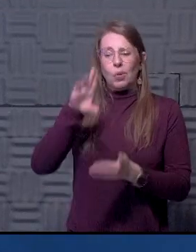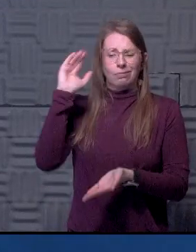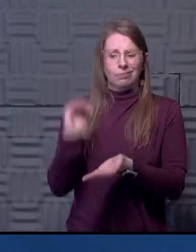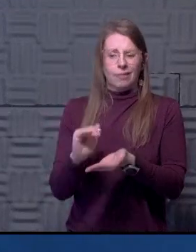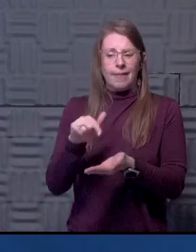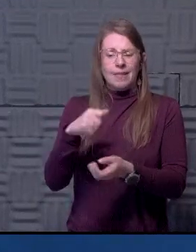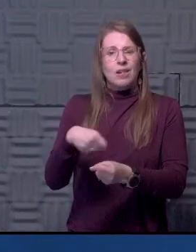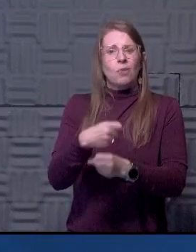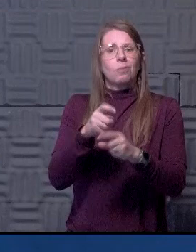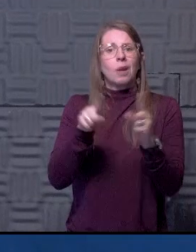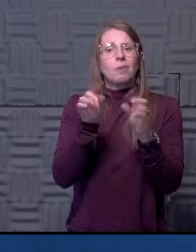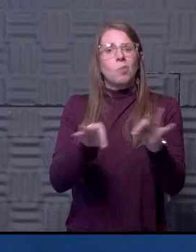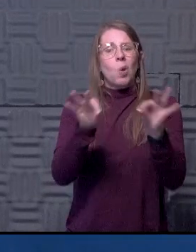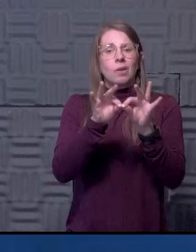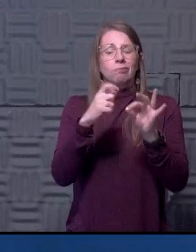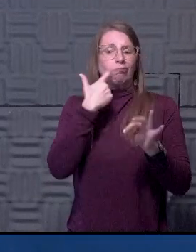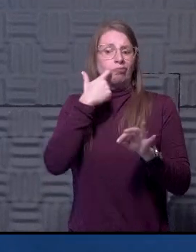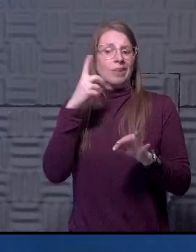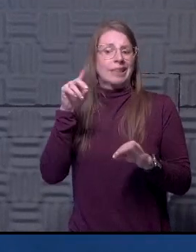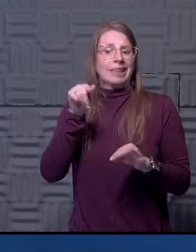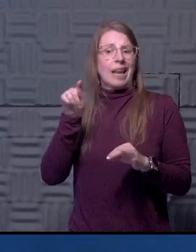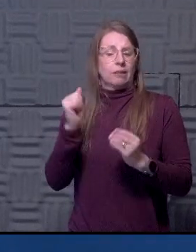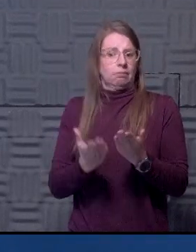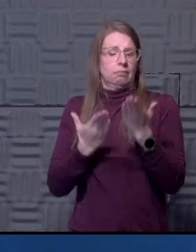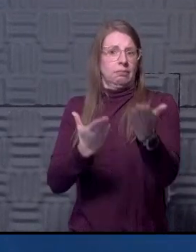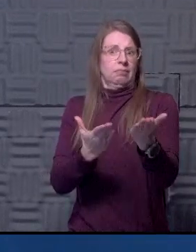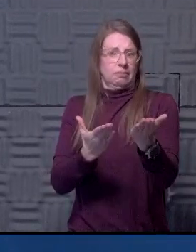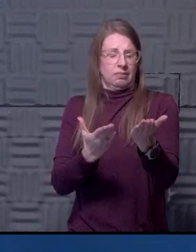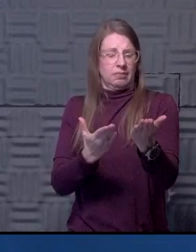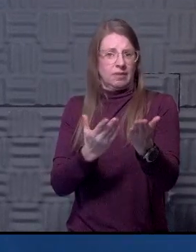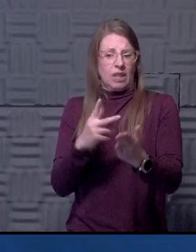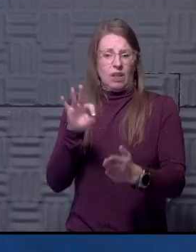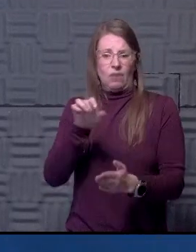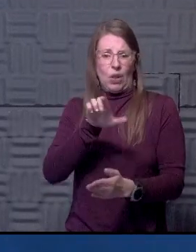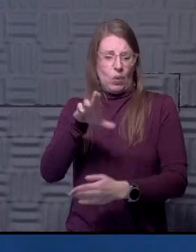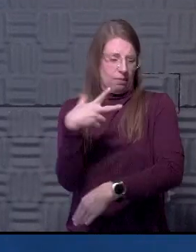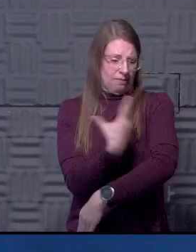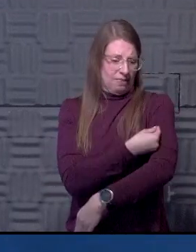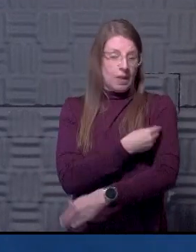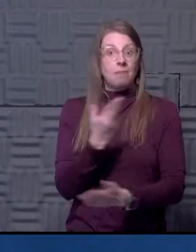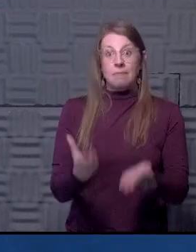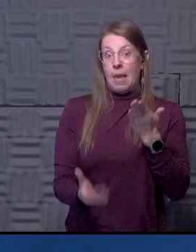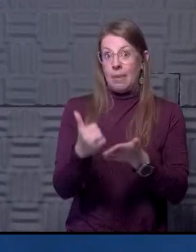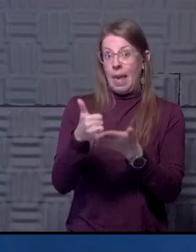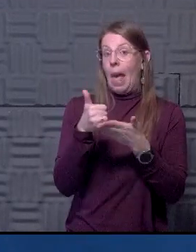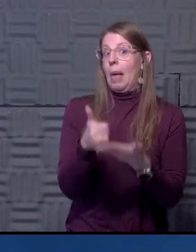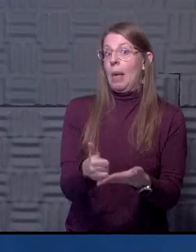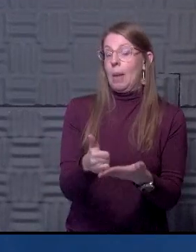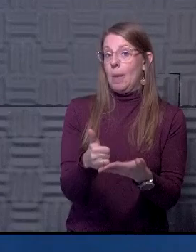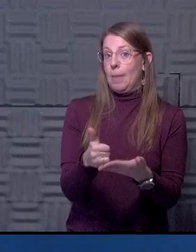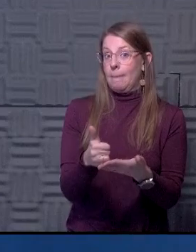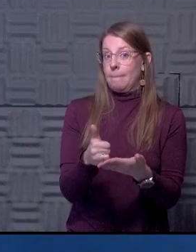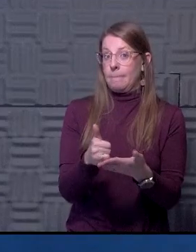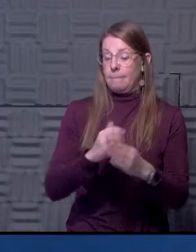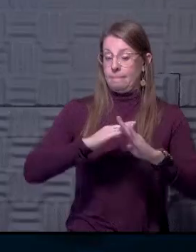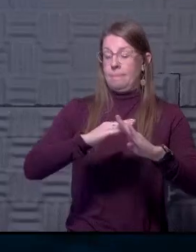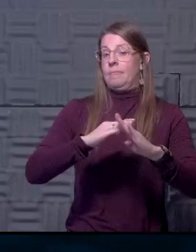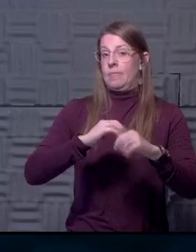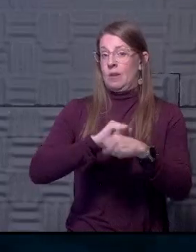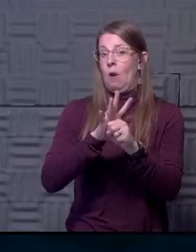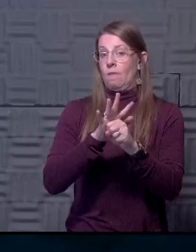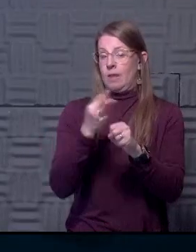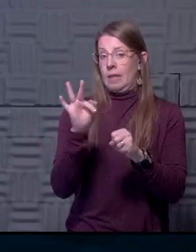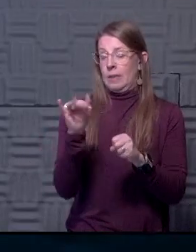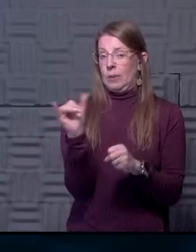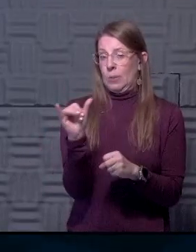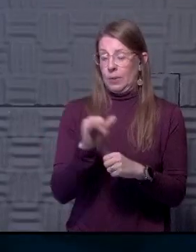is important. There's just some recent data that actually suggests that getting your influenza vaccine may help you combat against COVID as well.